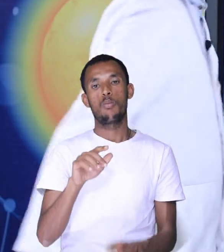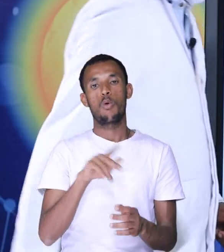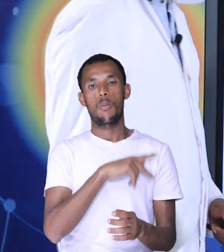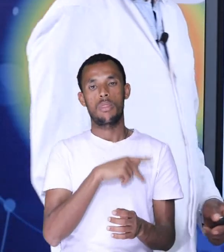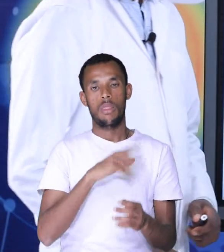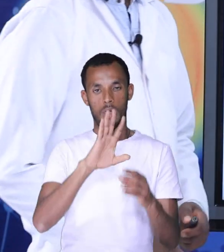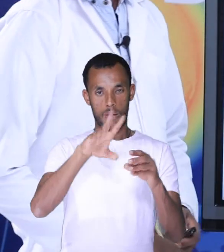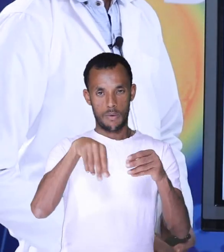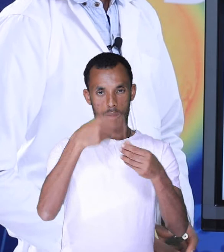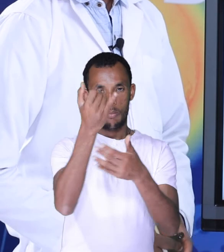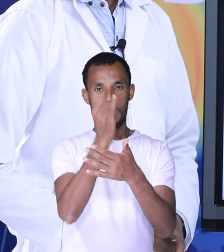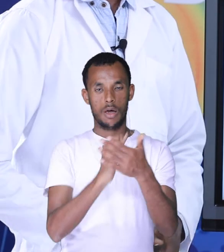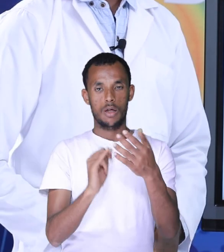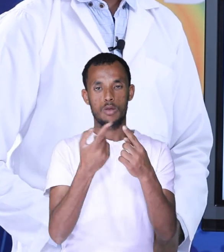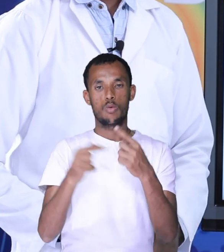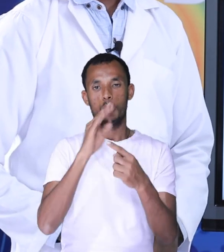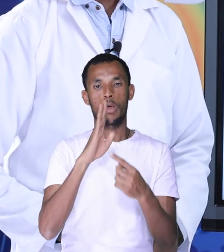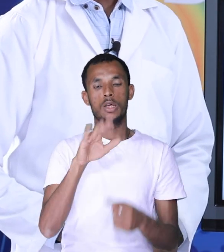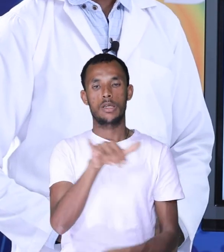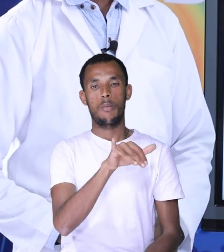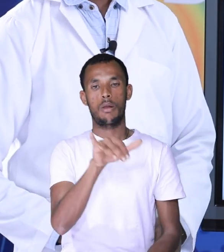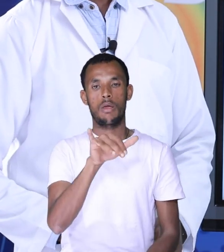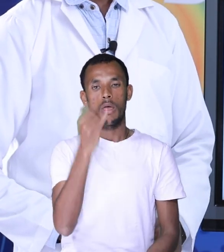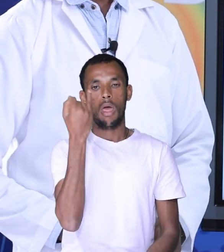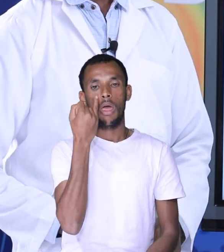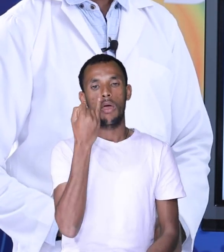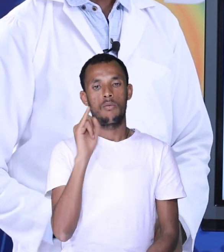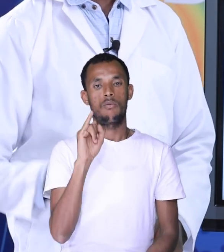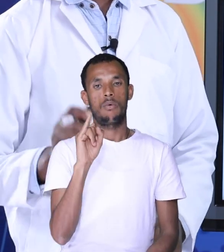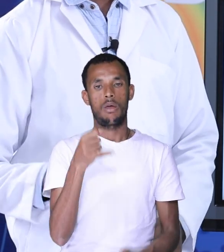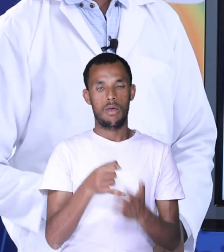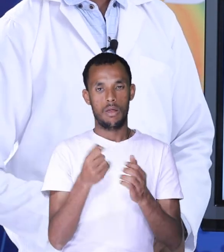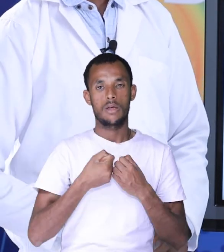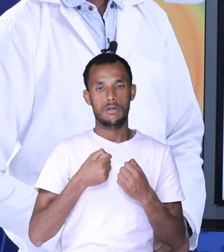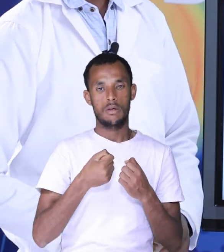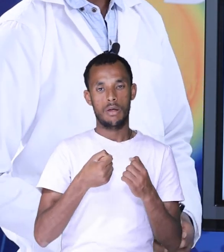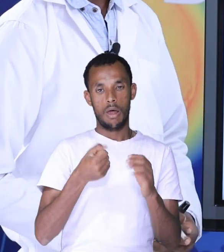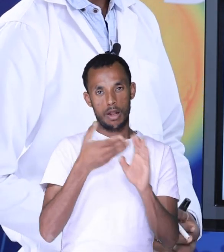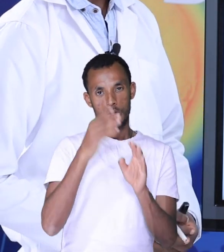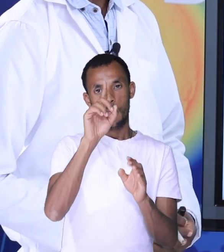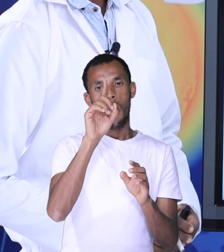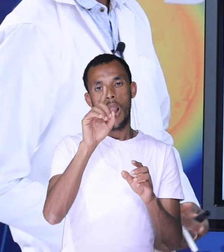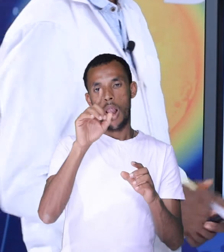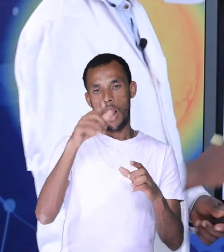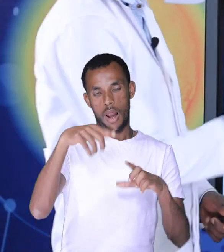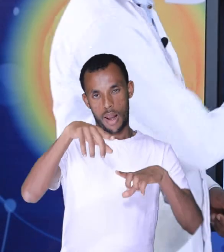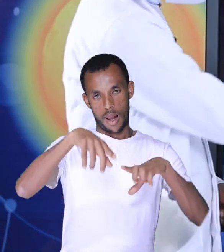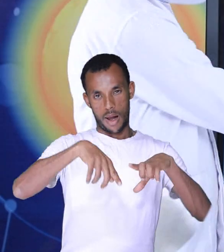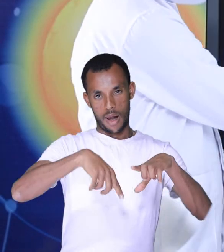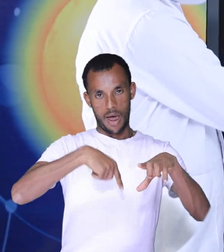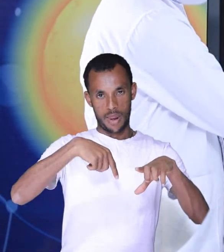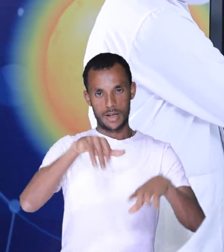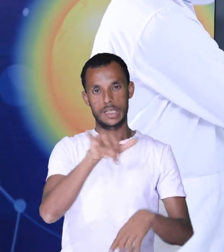A given figure is said to be symmetrical if it has at least one line of symmetry. If it has at